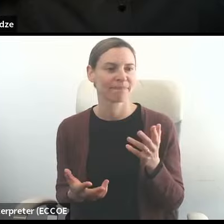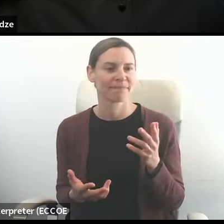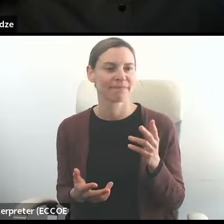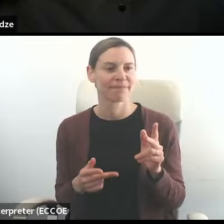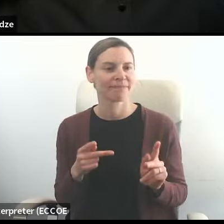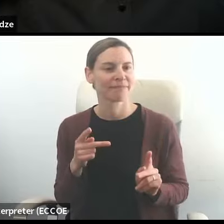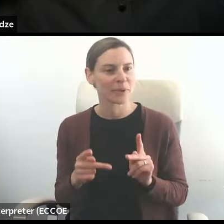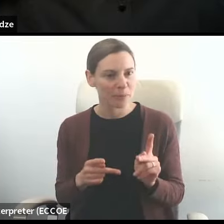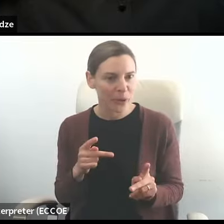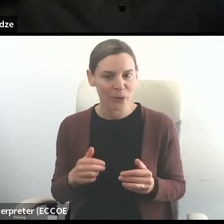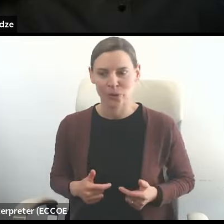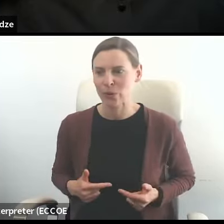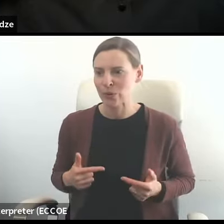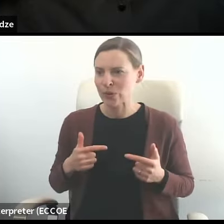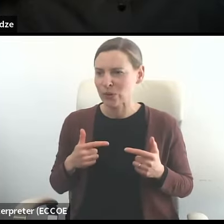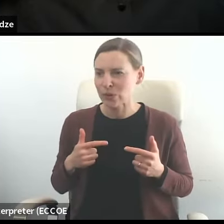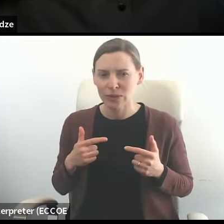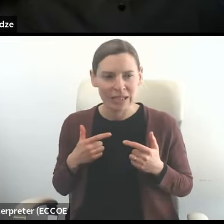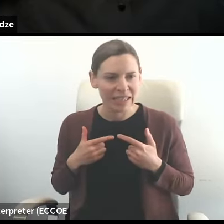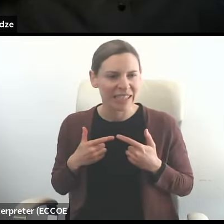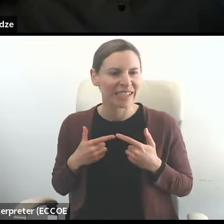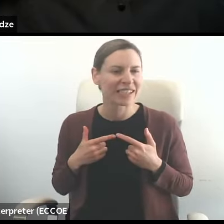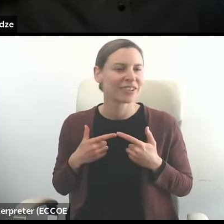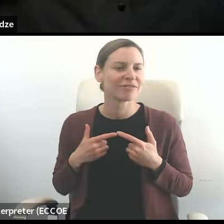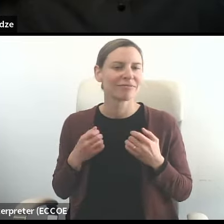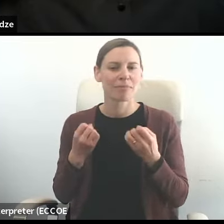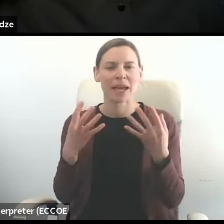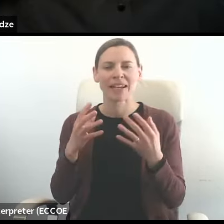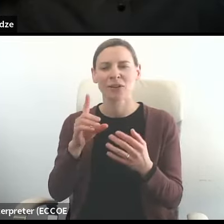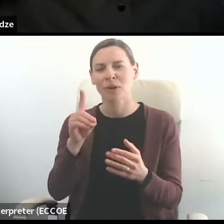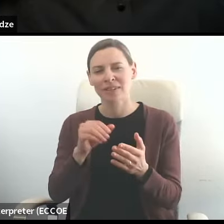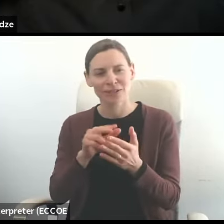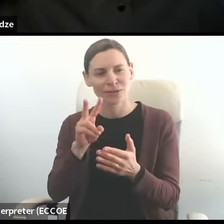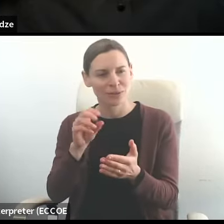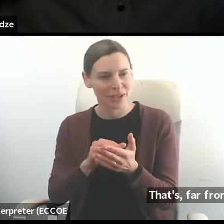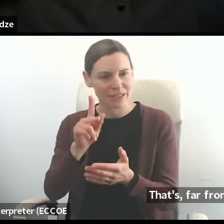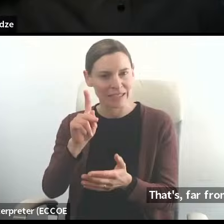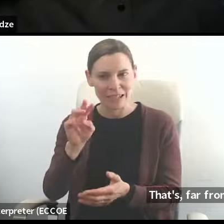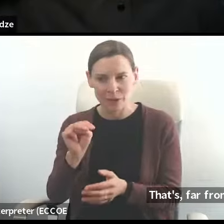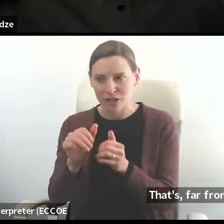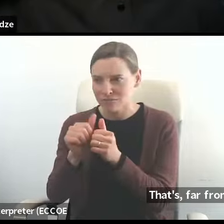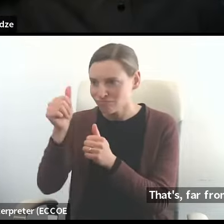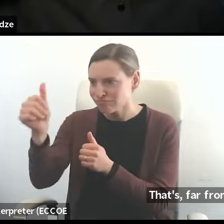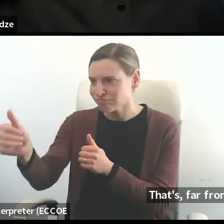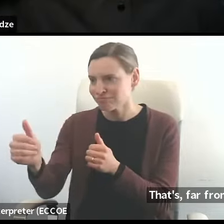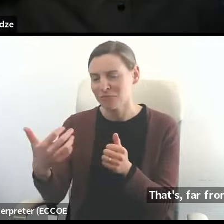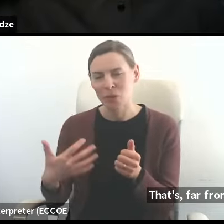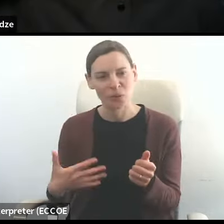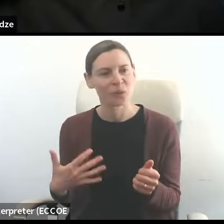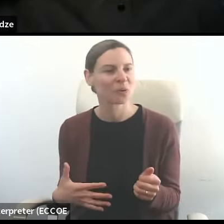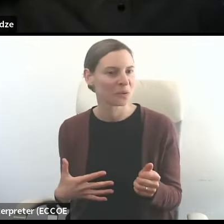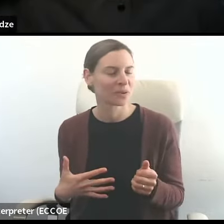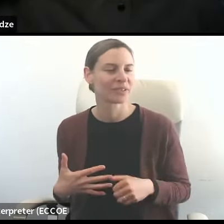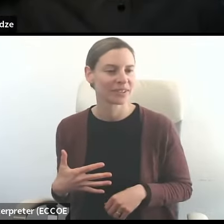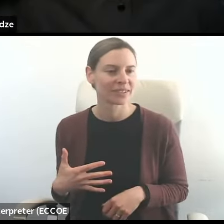that are far from me, like thousands and thousands of kilometers. So it's kind